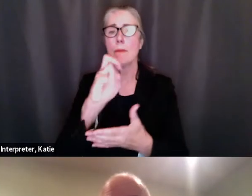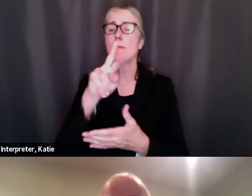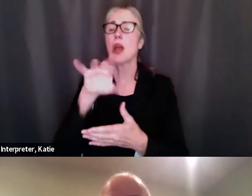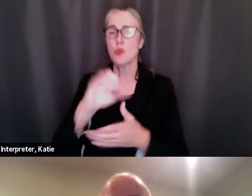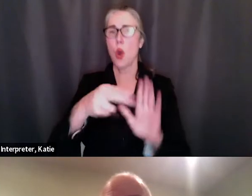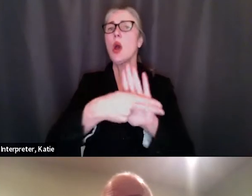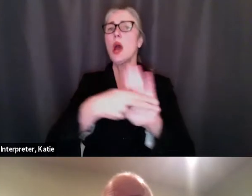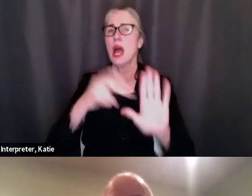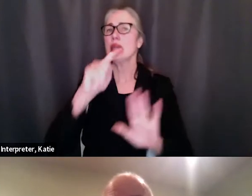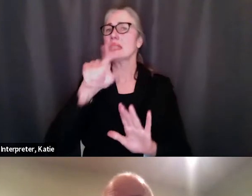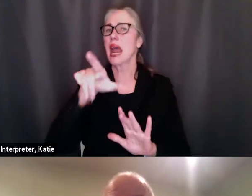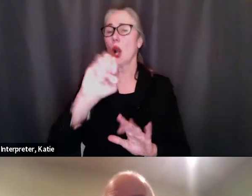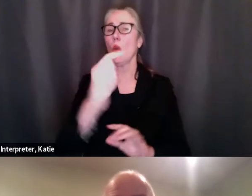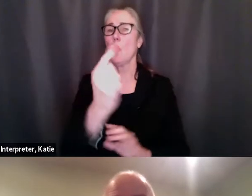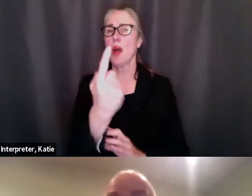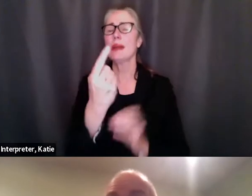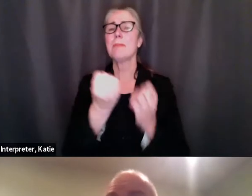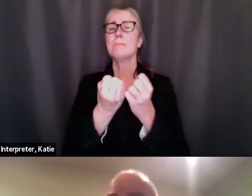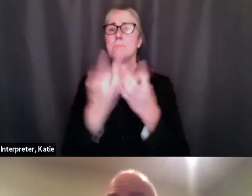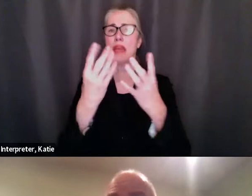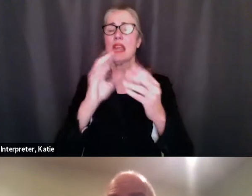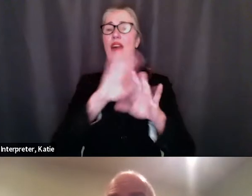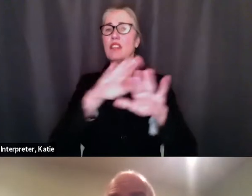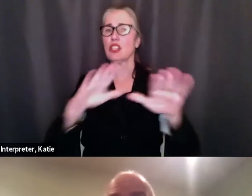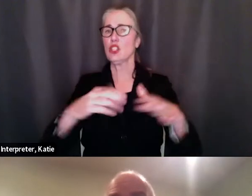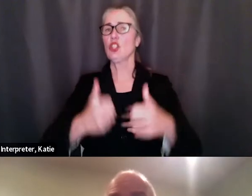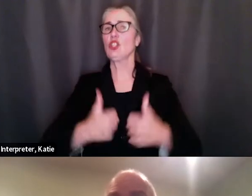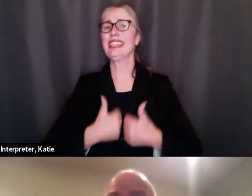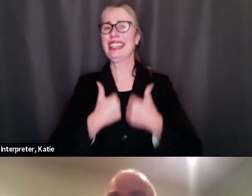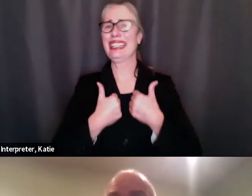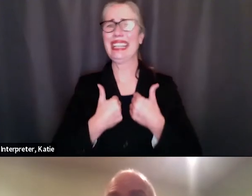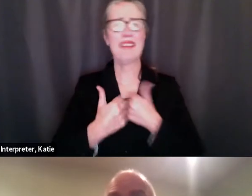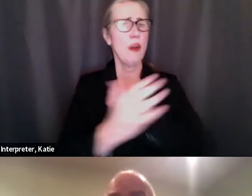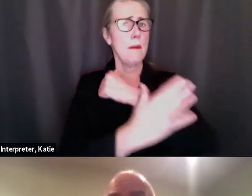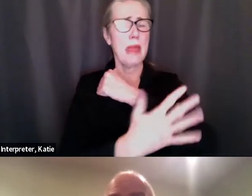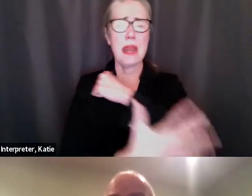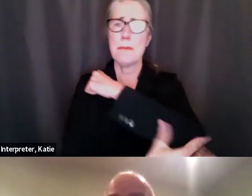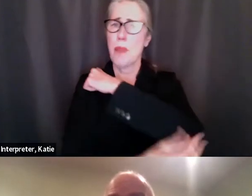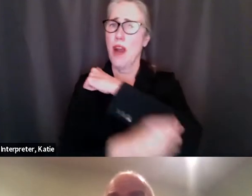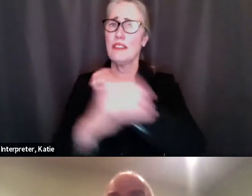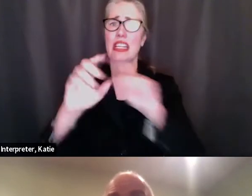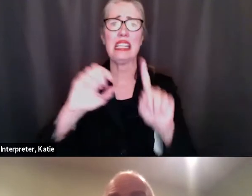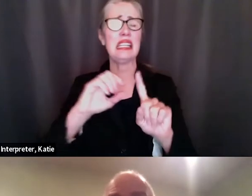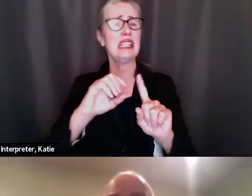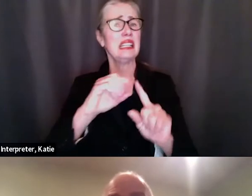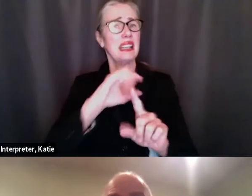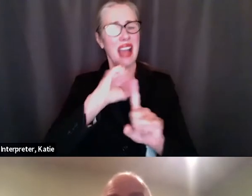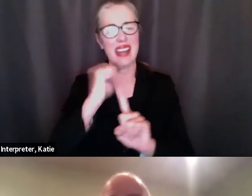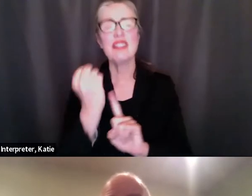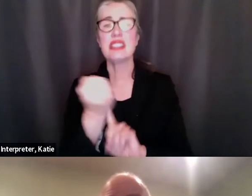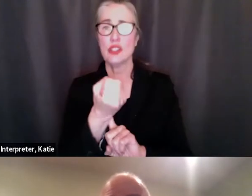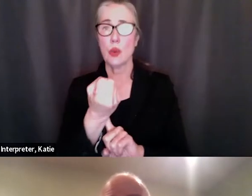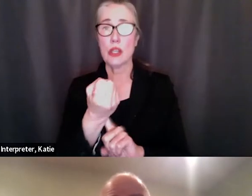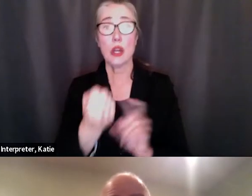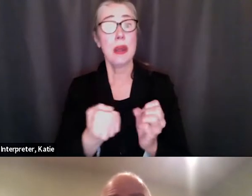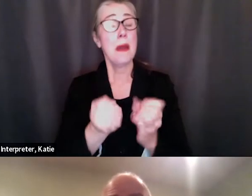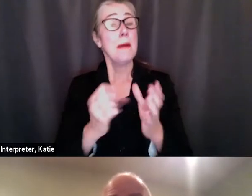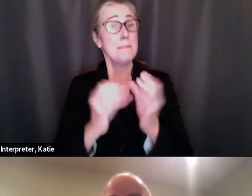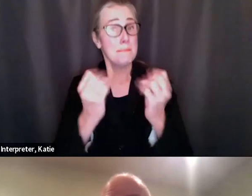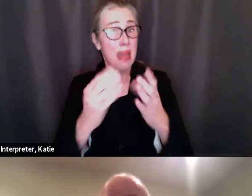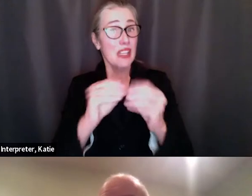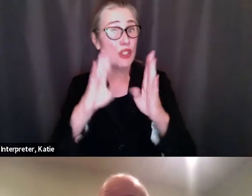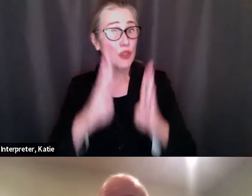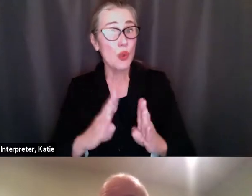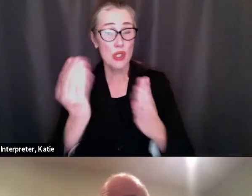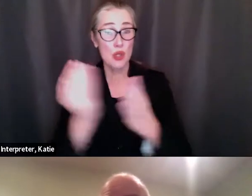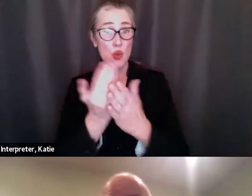many of our children are living in generational and or current poverty like conditions many students are newcomers to the united states